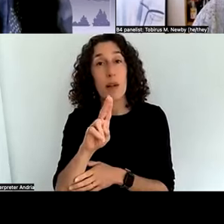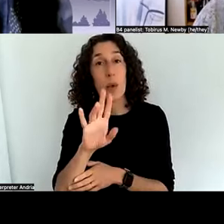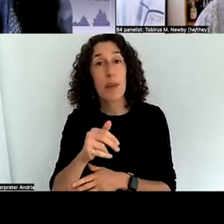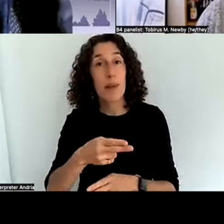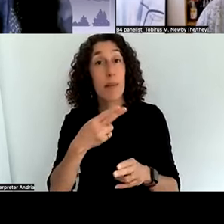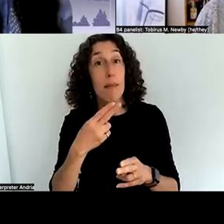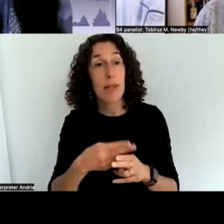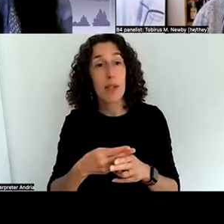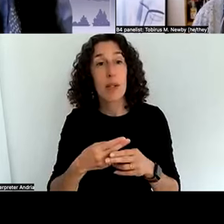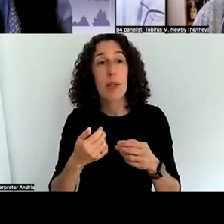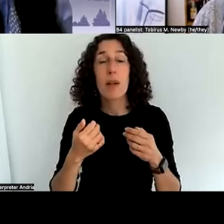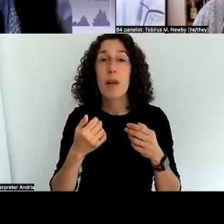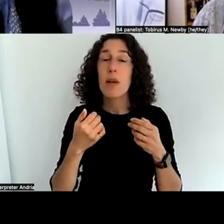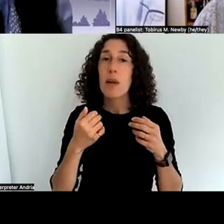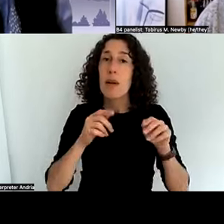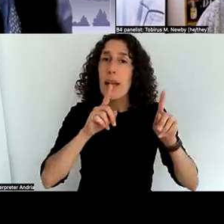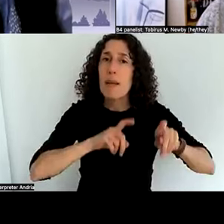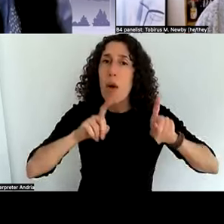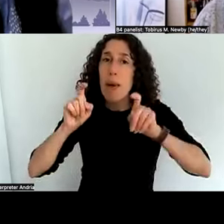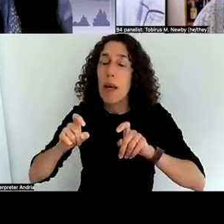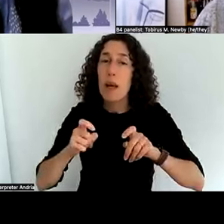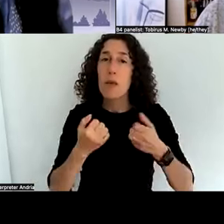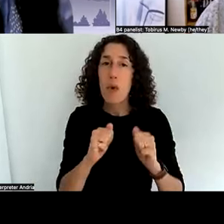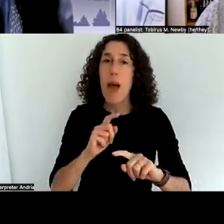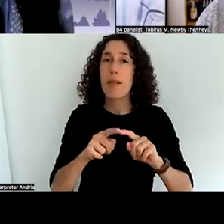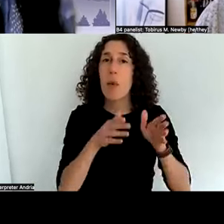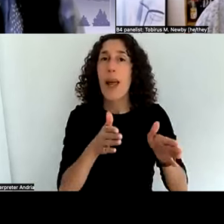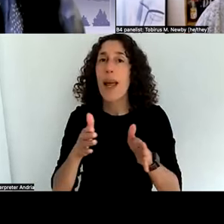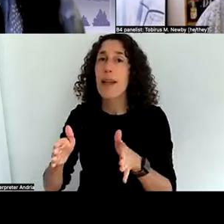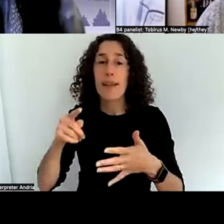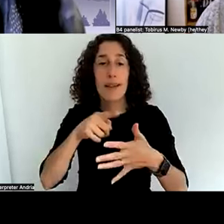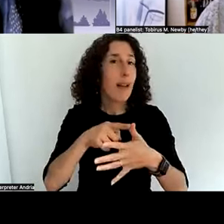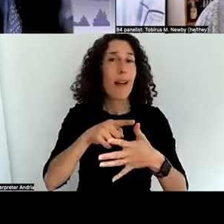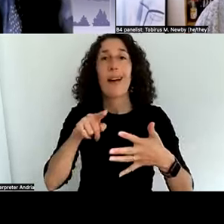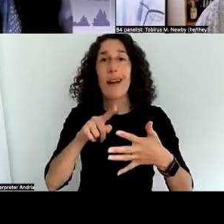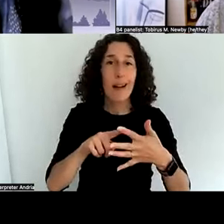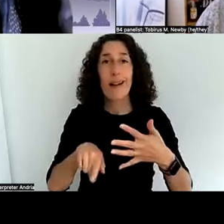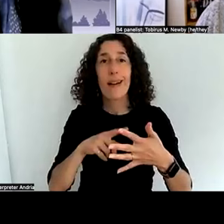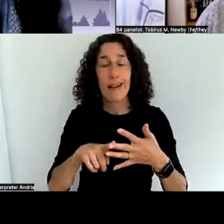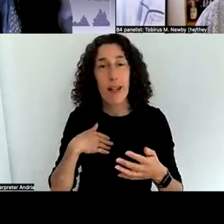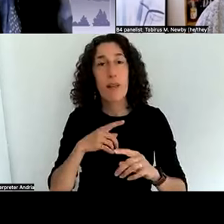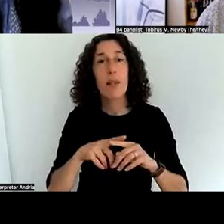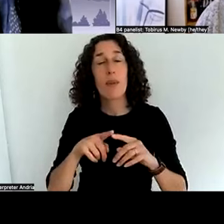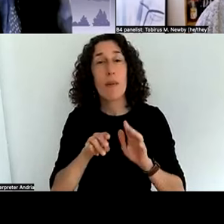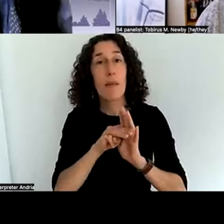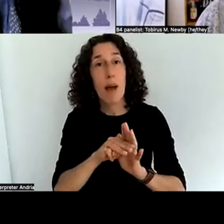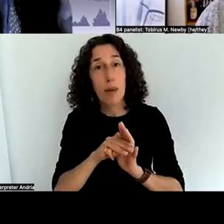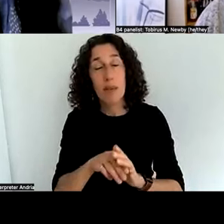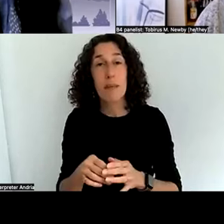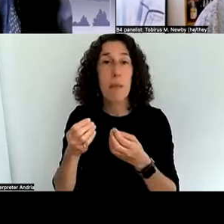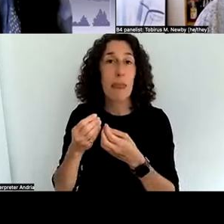is really important as we think about the myriad of solutions, models, interventions, and how